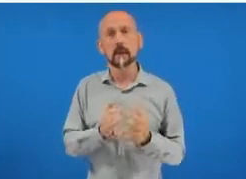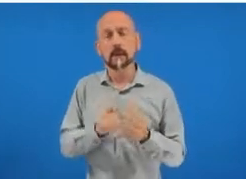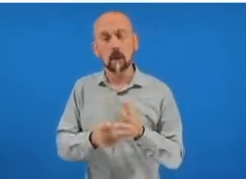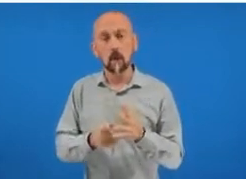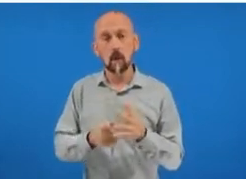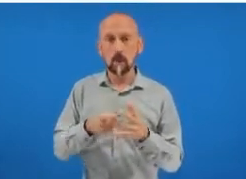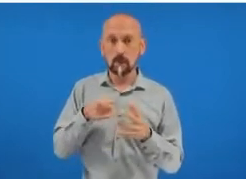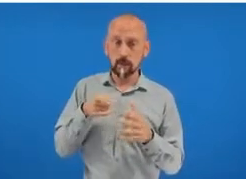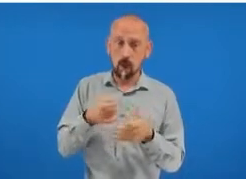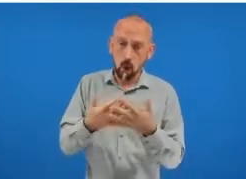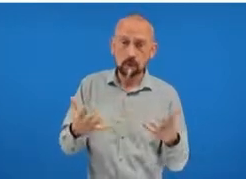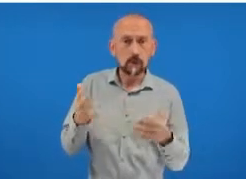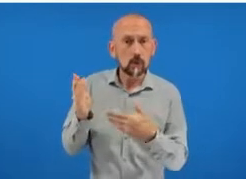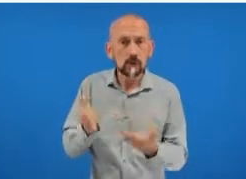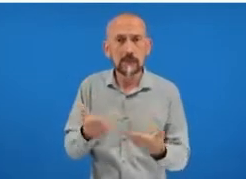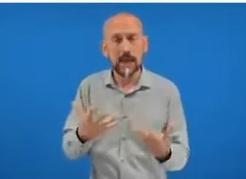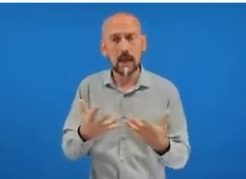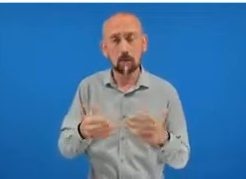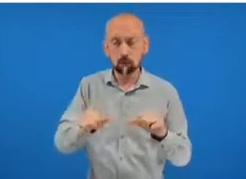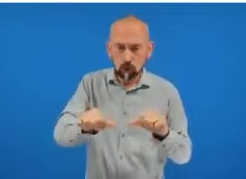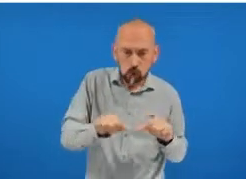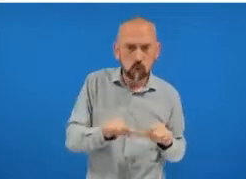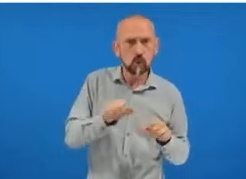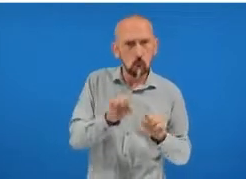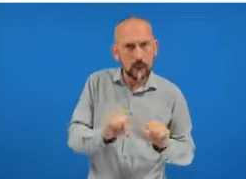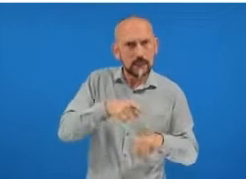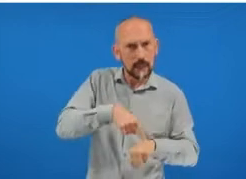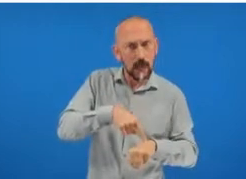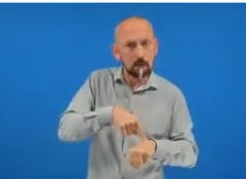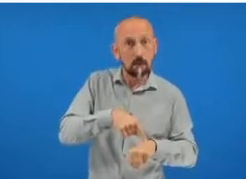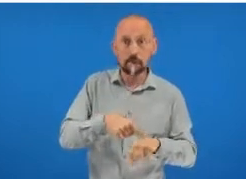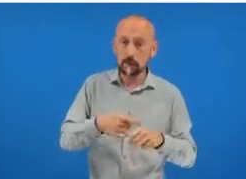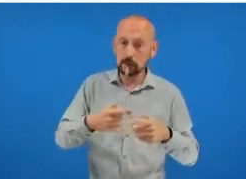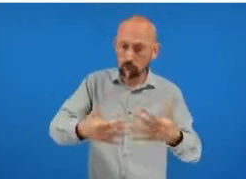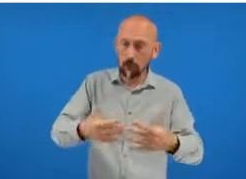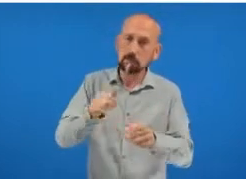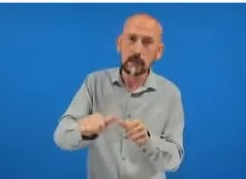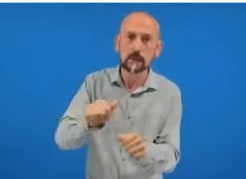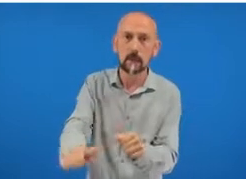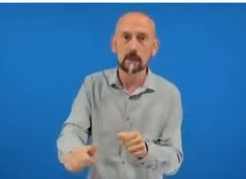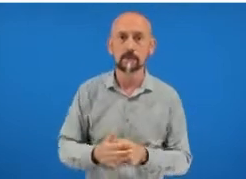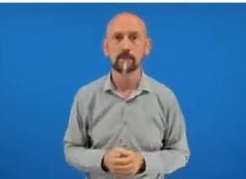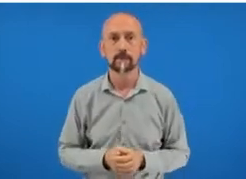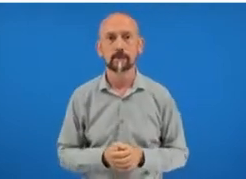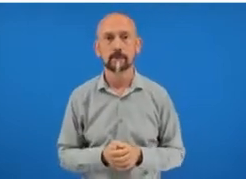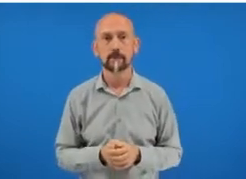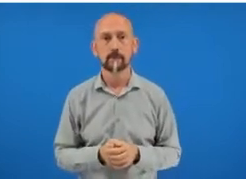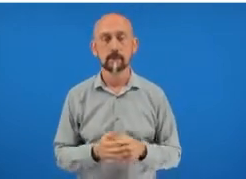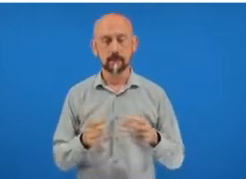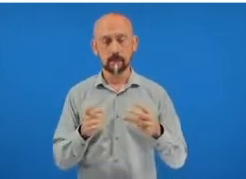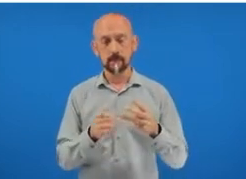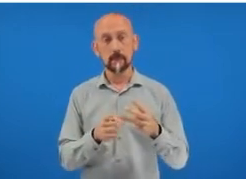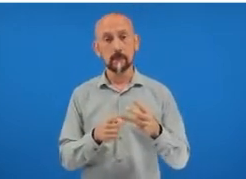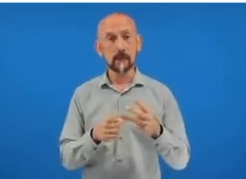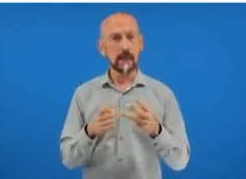times and get better outcomes as a consequence. Those services which had high DNA rates also tended to have